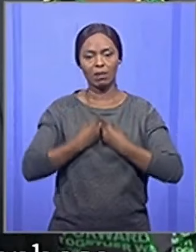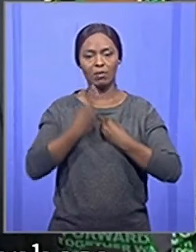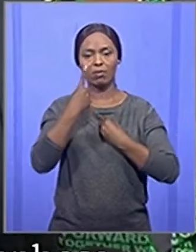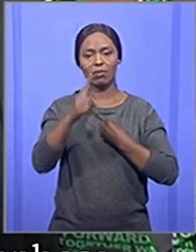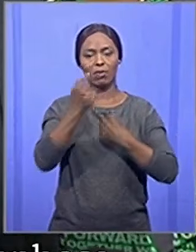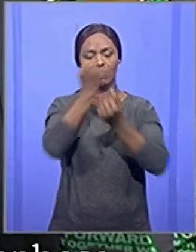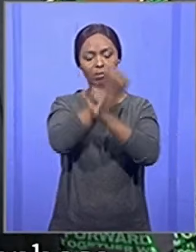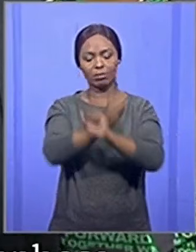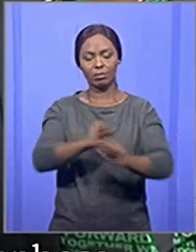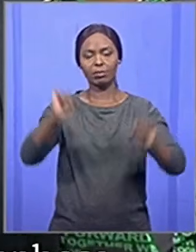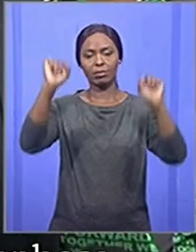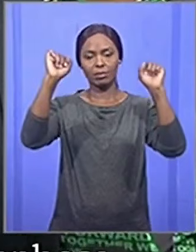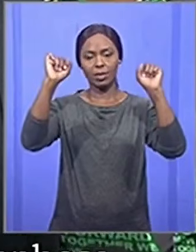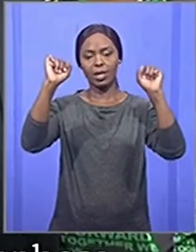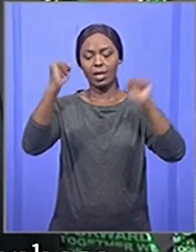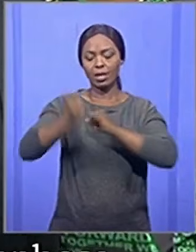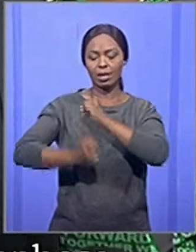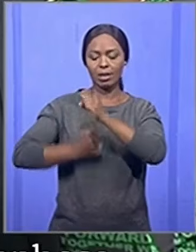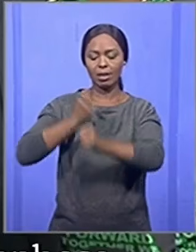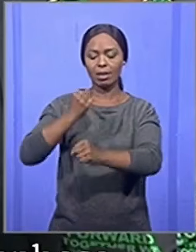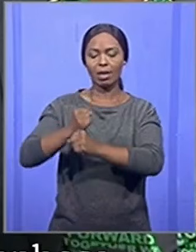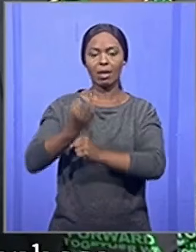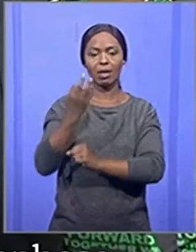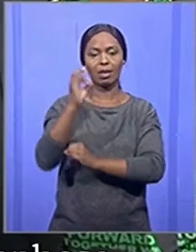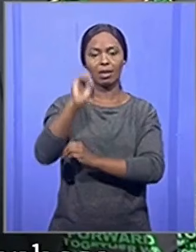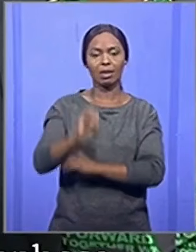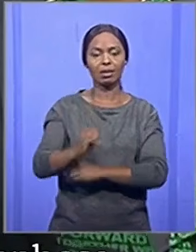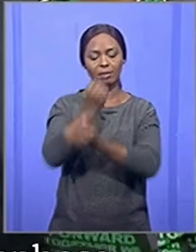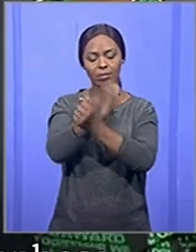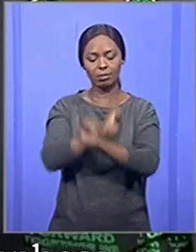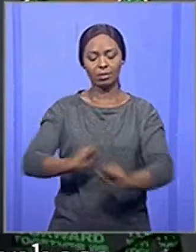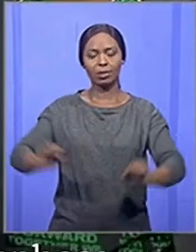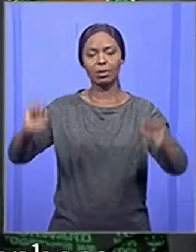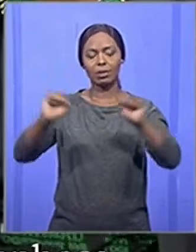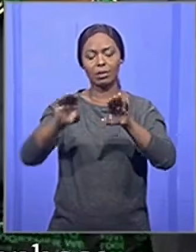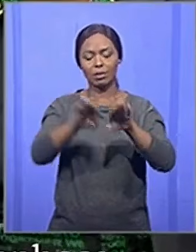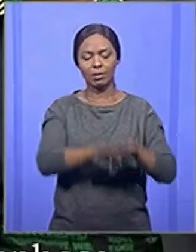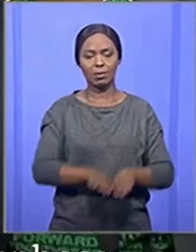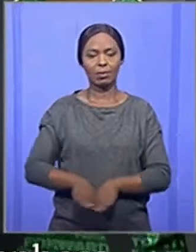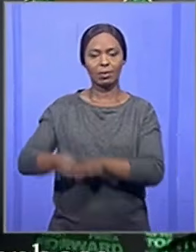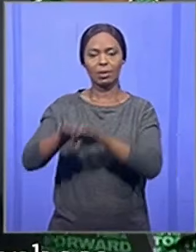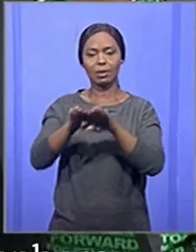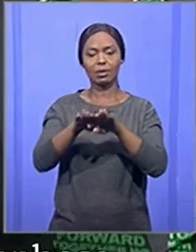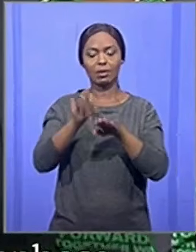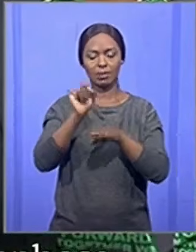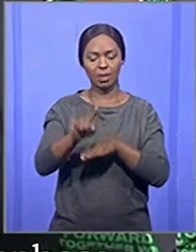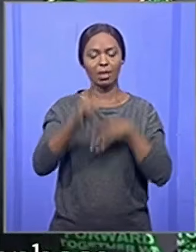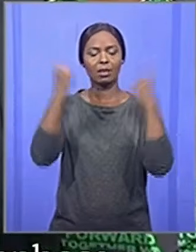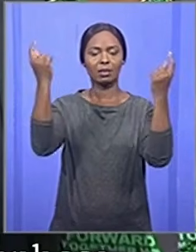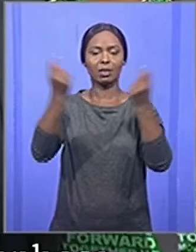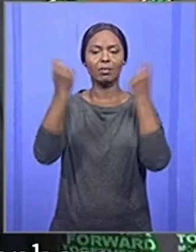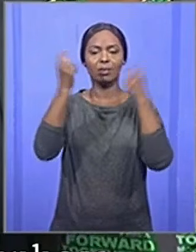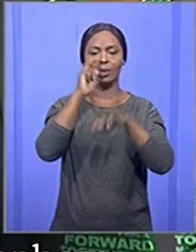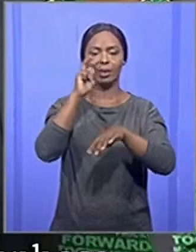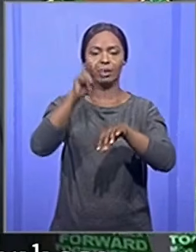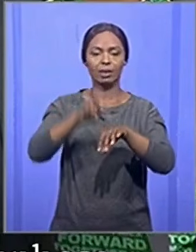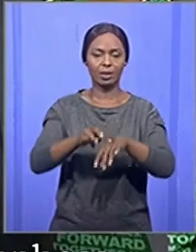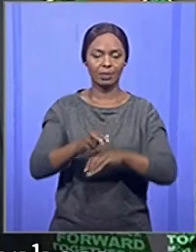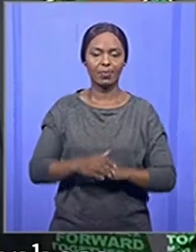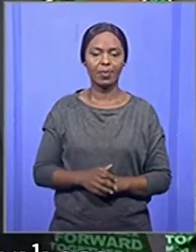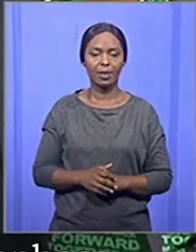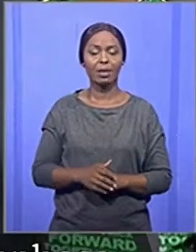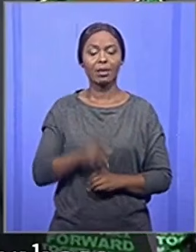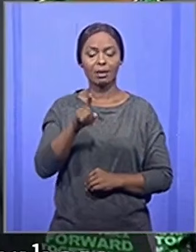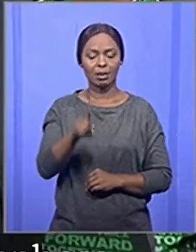freedom. 30 years of freedom and democracy is worthy of celebrating. So I'm saying